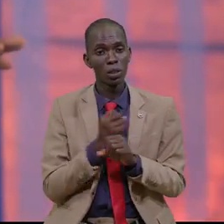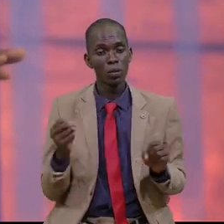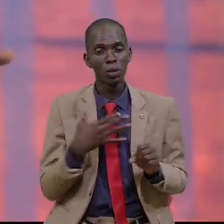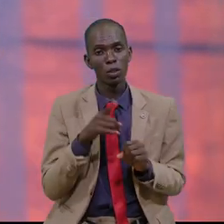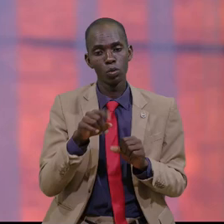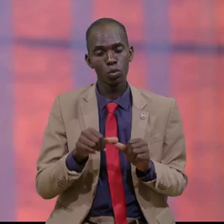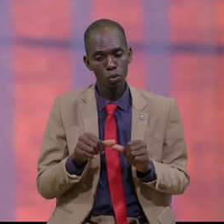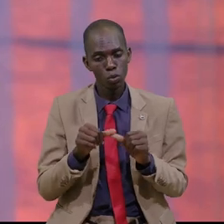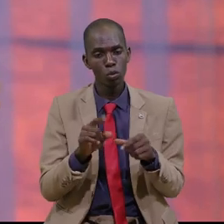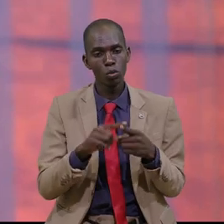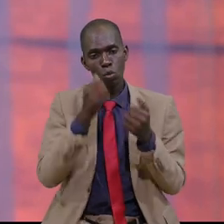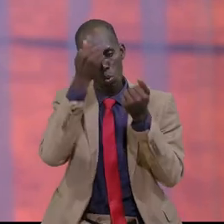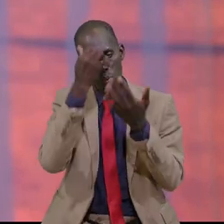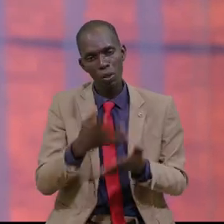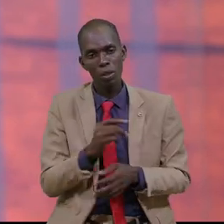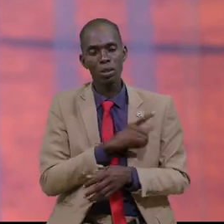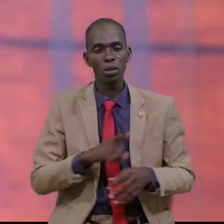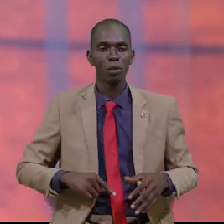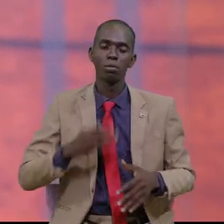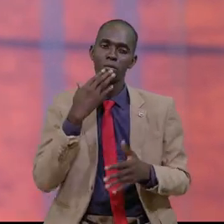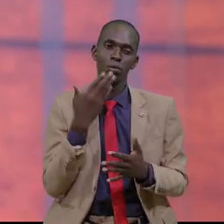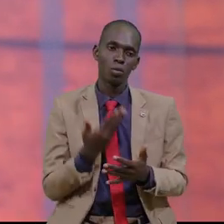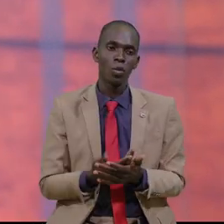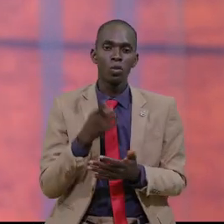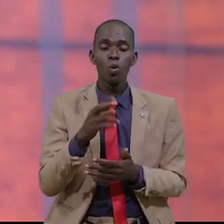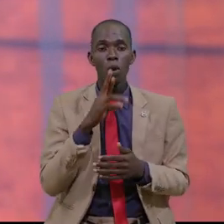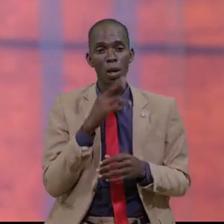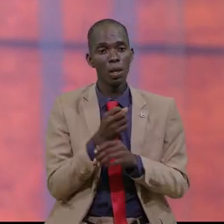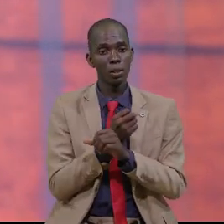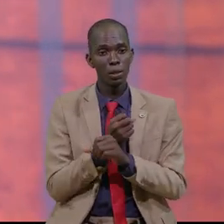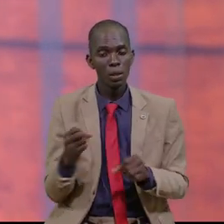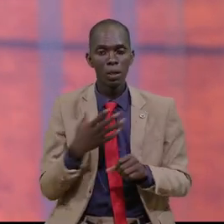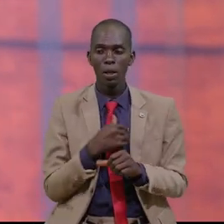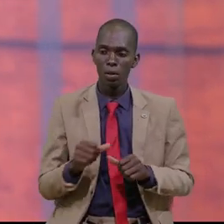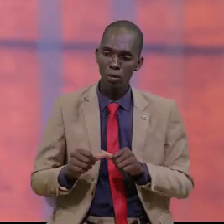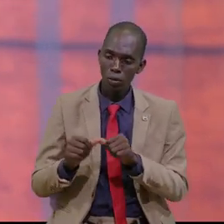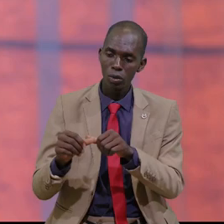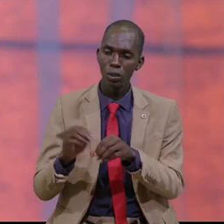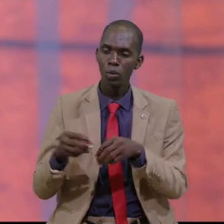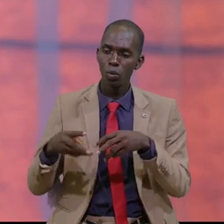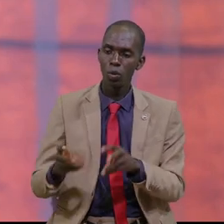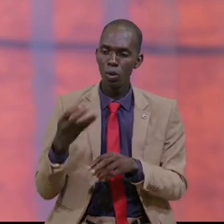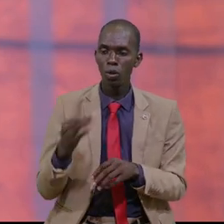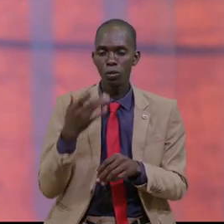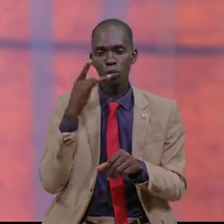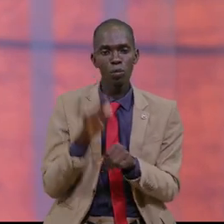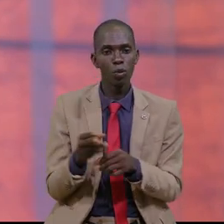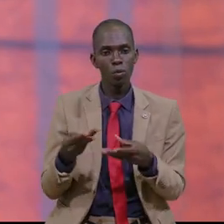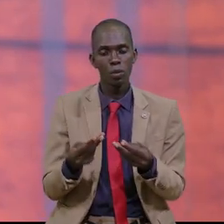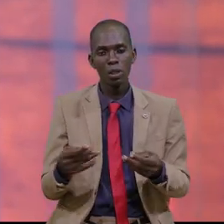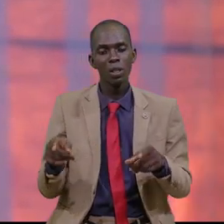saved forever and you're on your way to Canaan. If, like Caleb and Joshua, you keep on moving